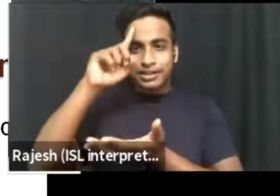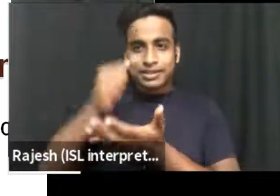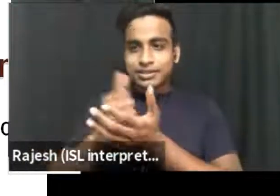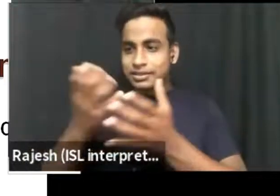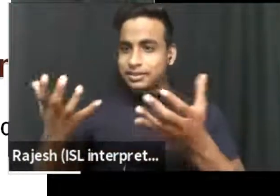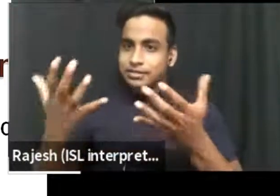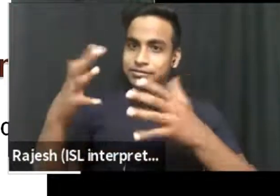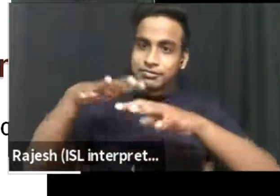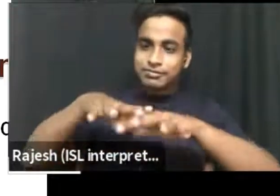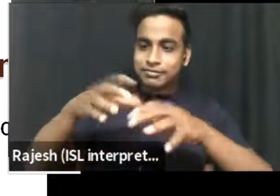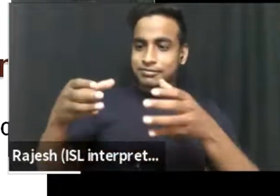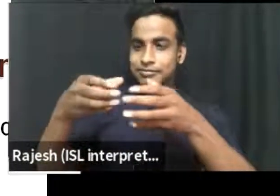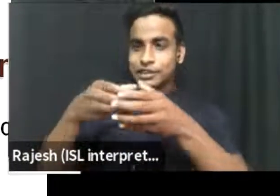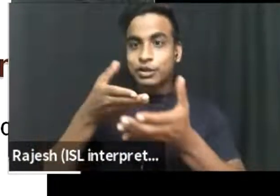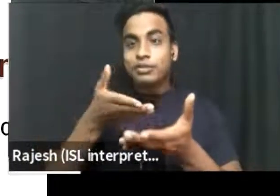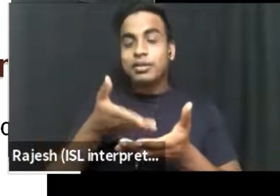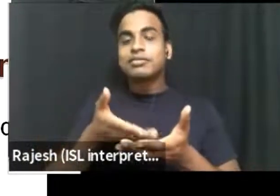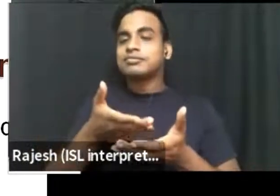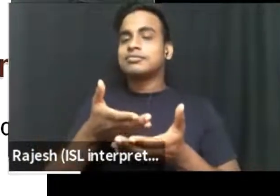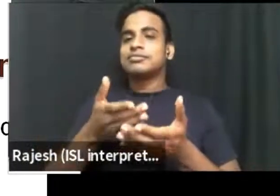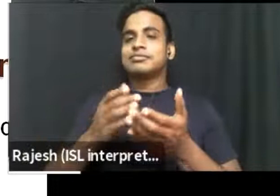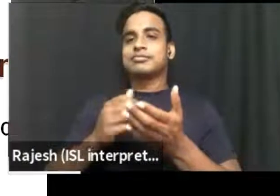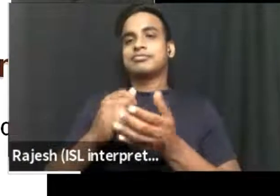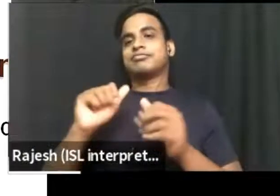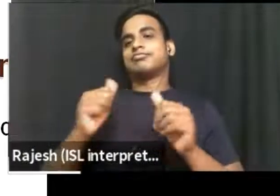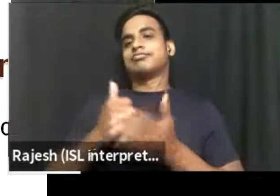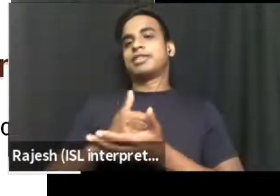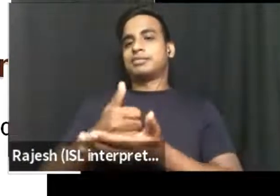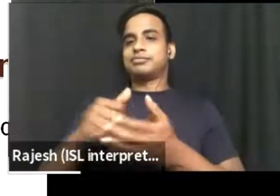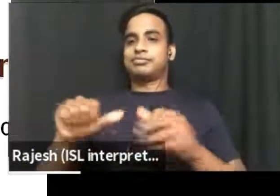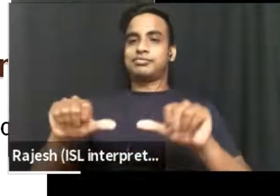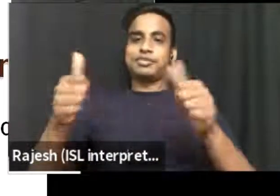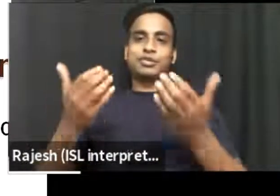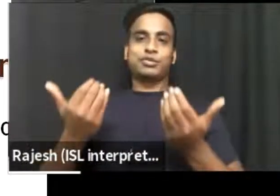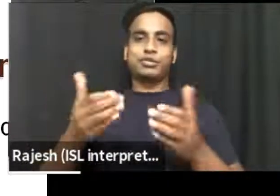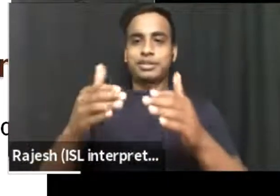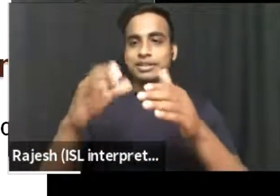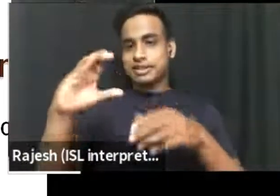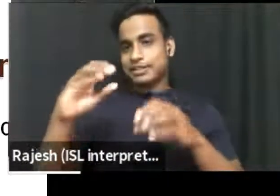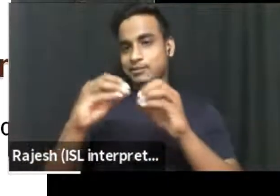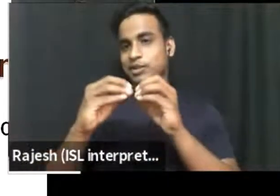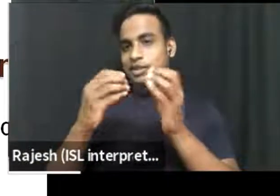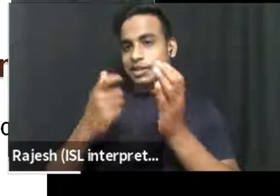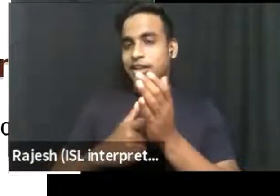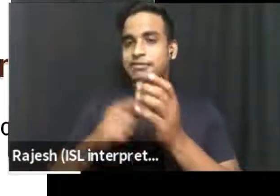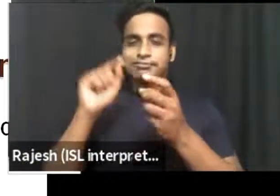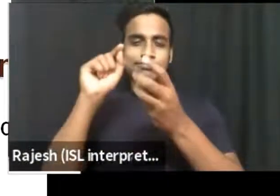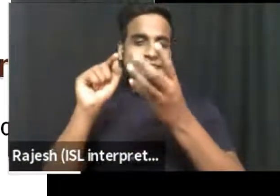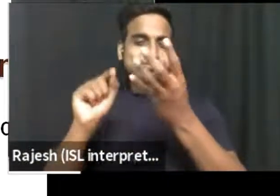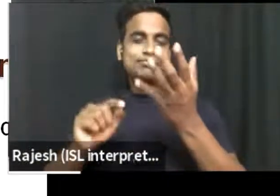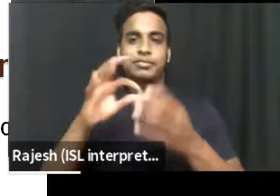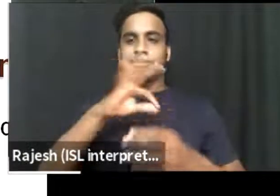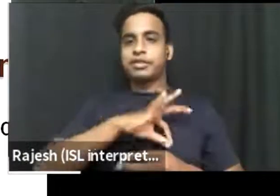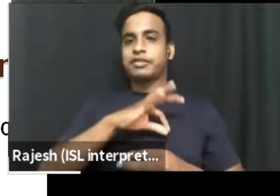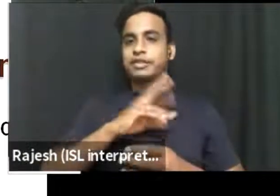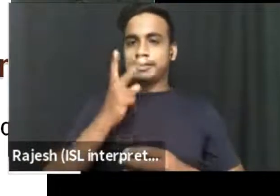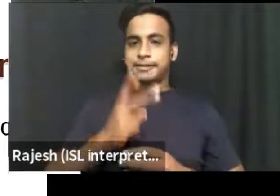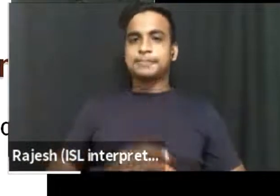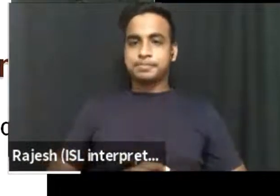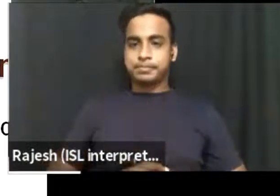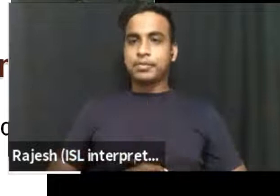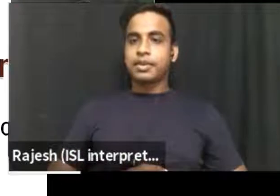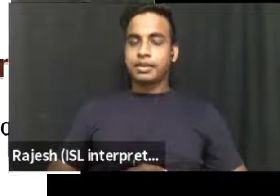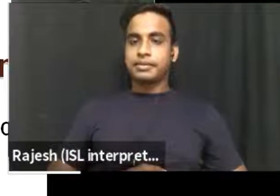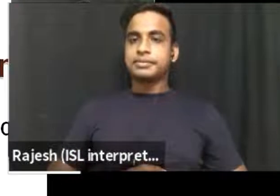characteristics which, we could see in community-based rehabilitation programs across where we